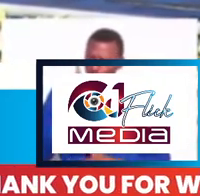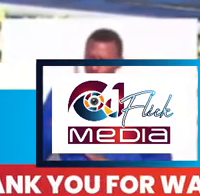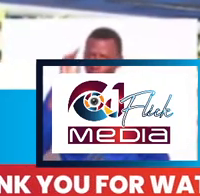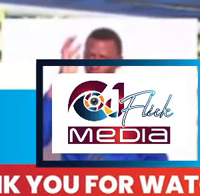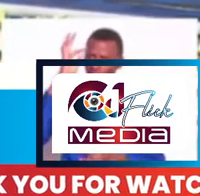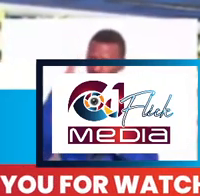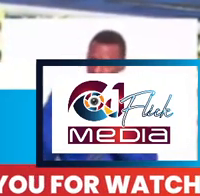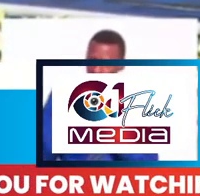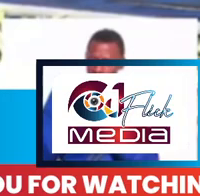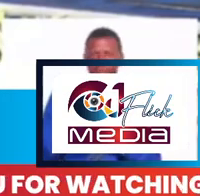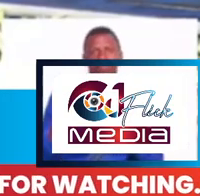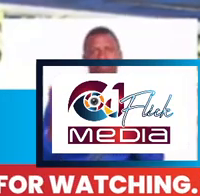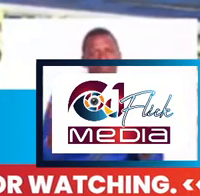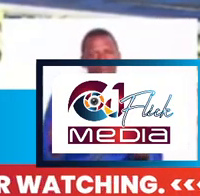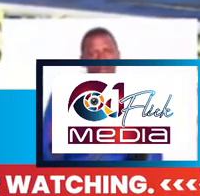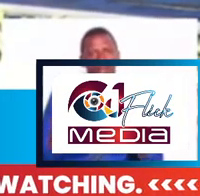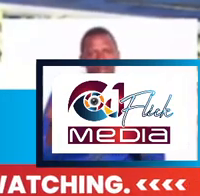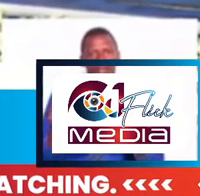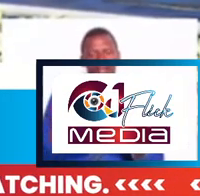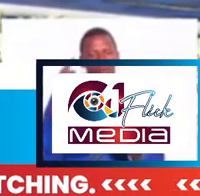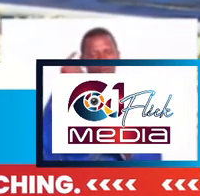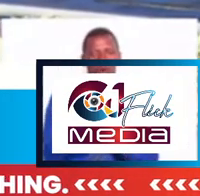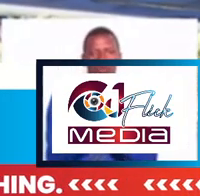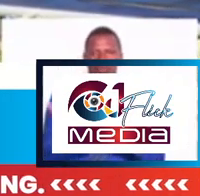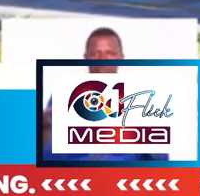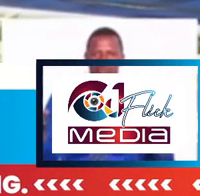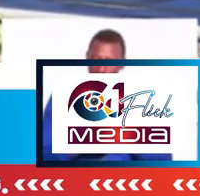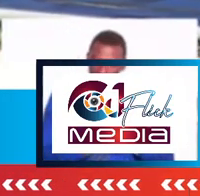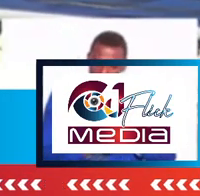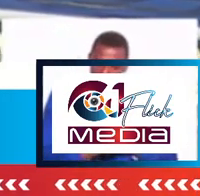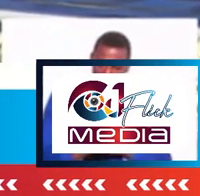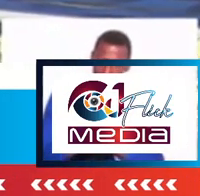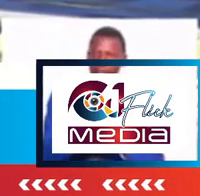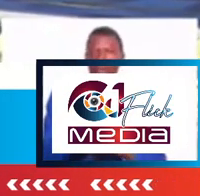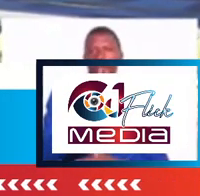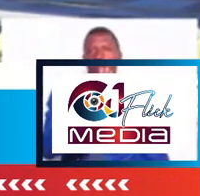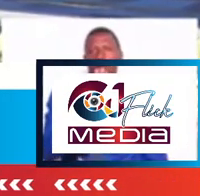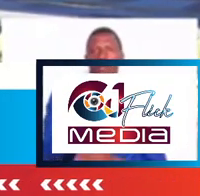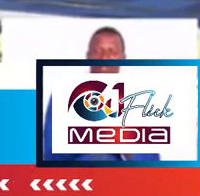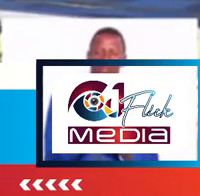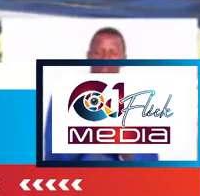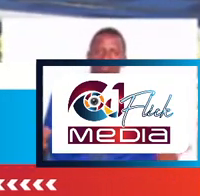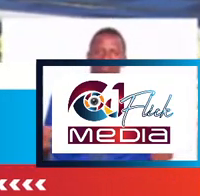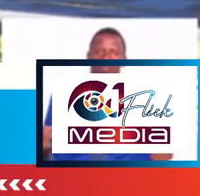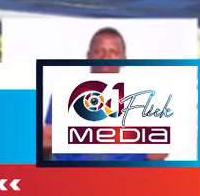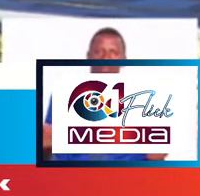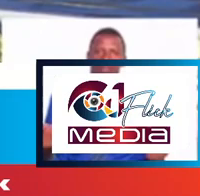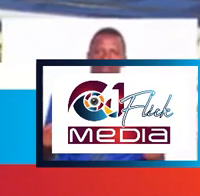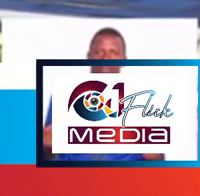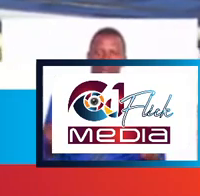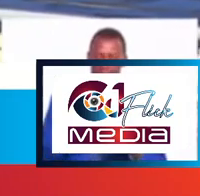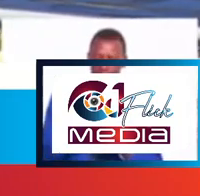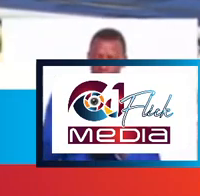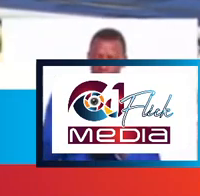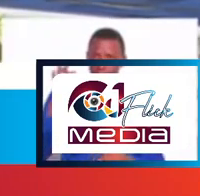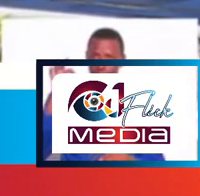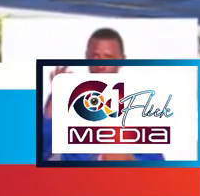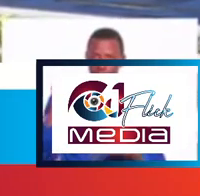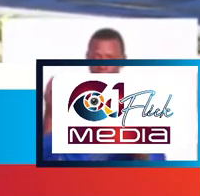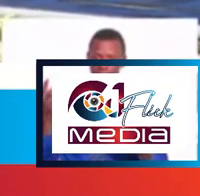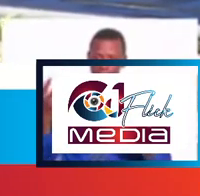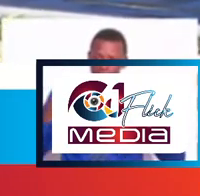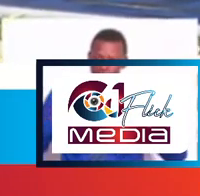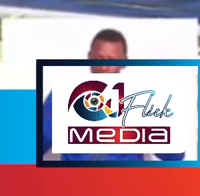is very easy for you to lead your children. Spiritual harmony in a family is one of the most important